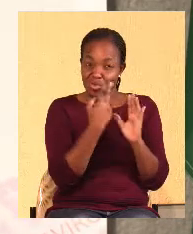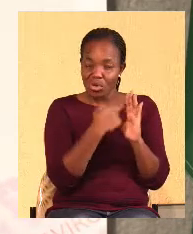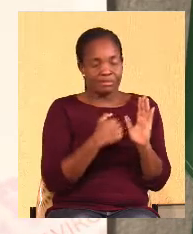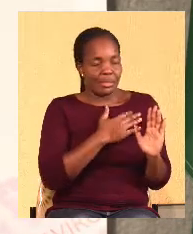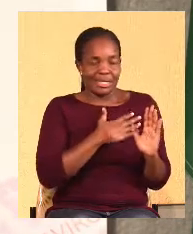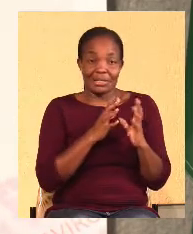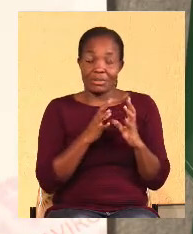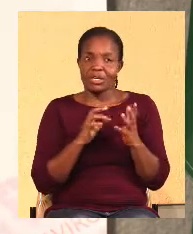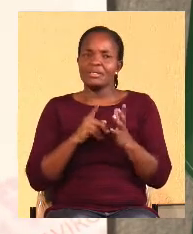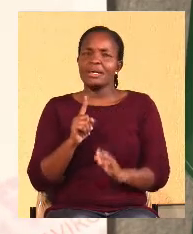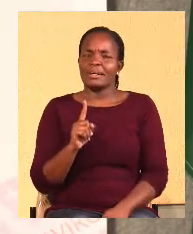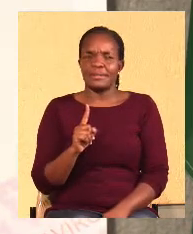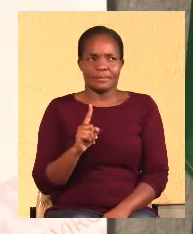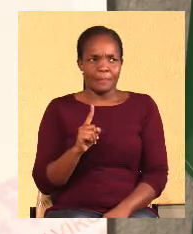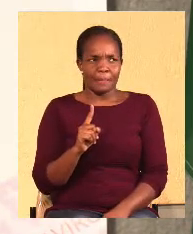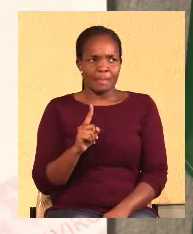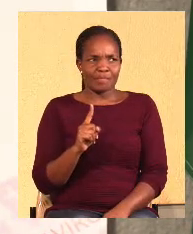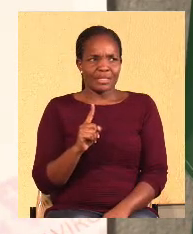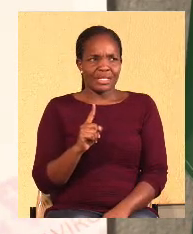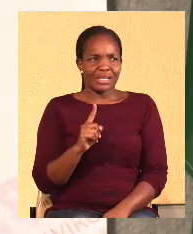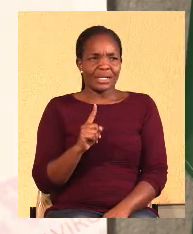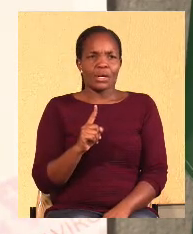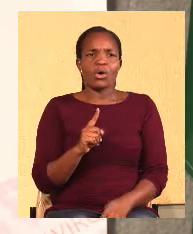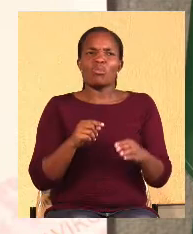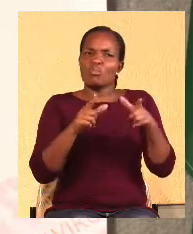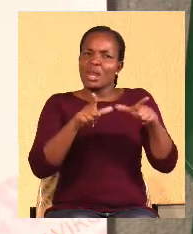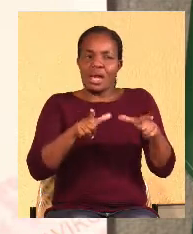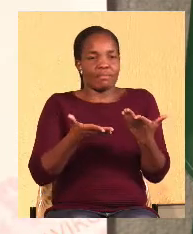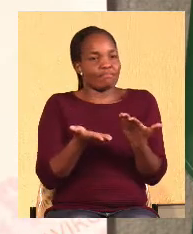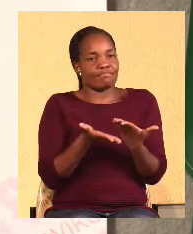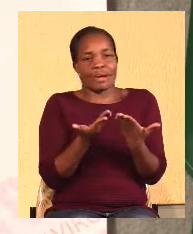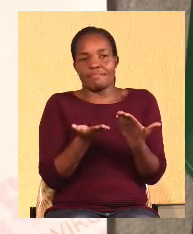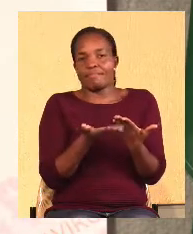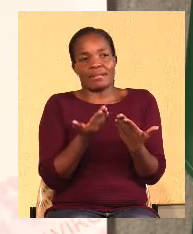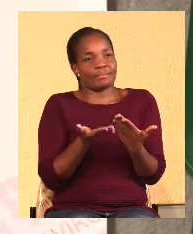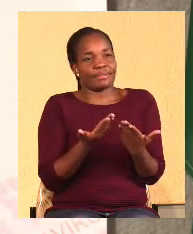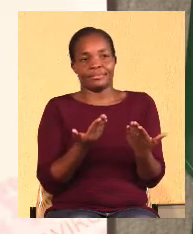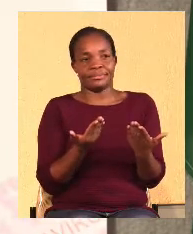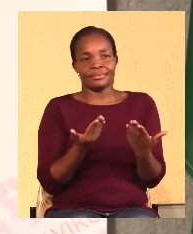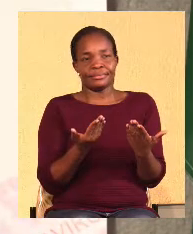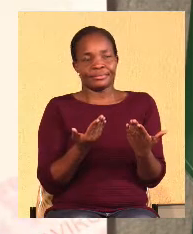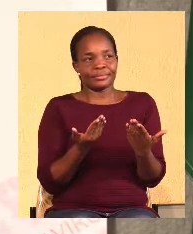The regulations written in plain language, it is